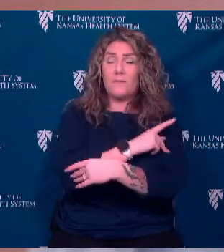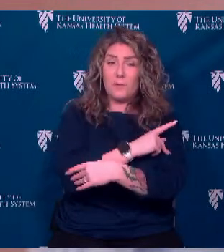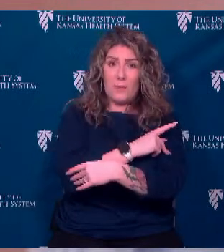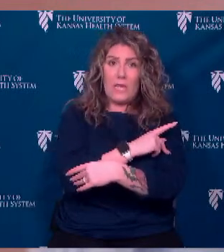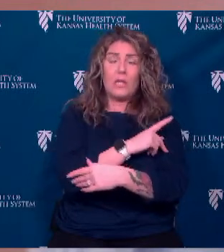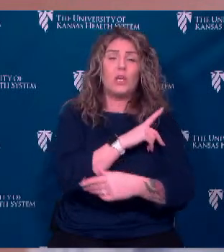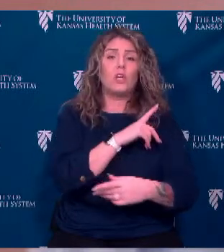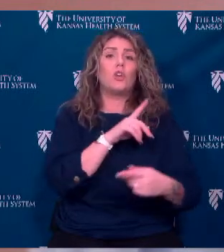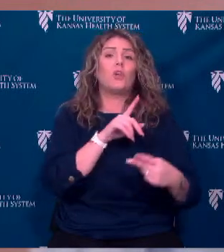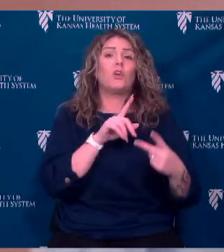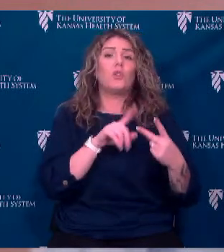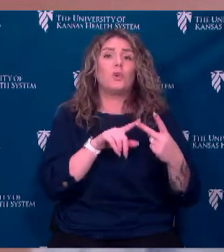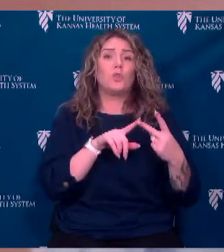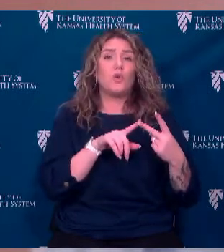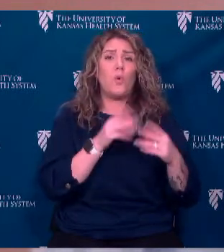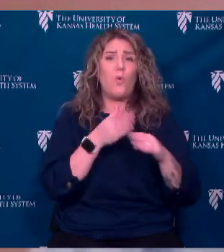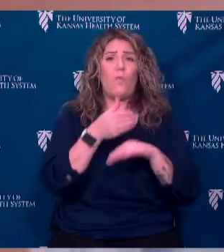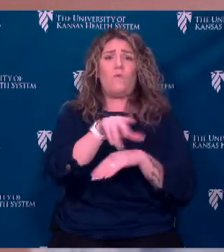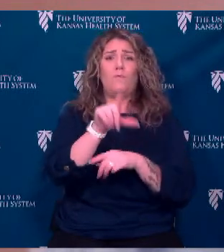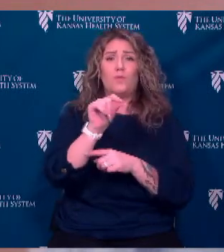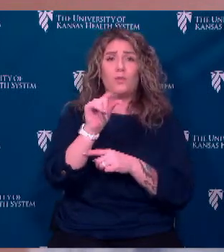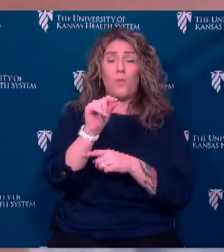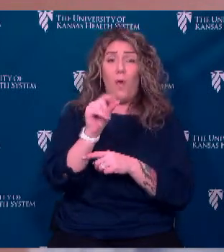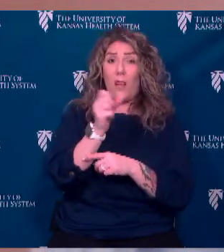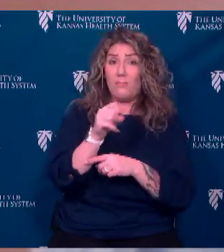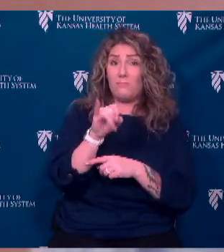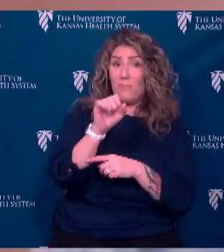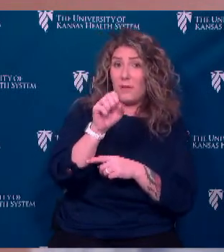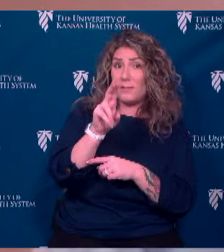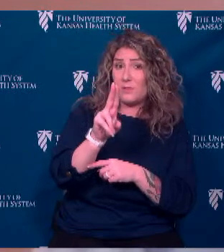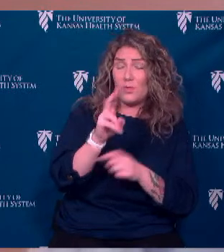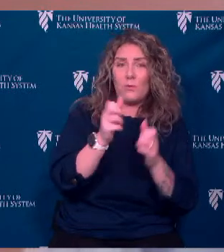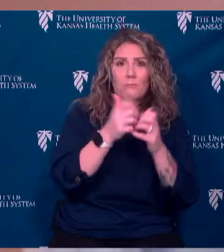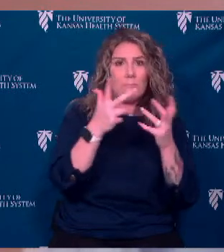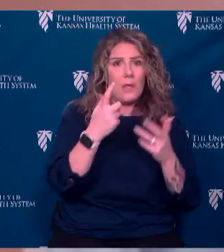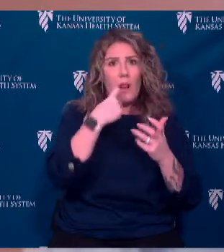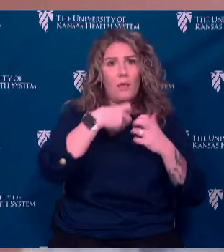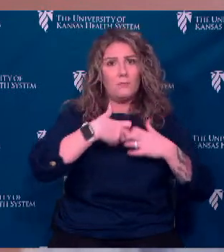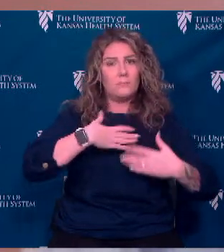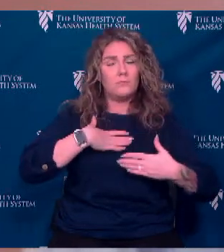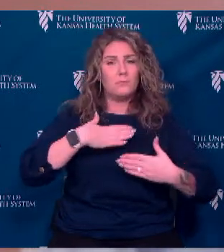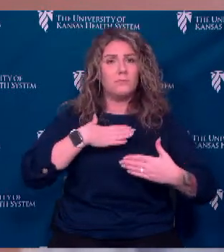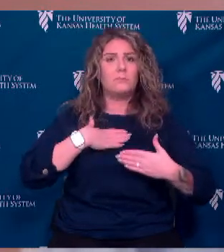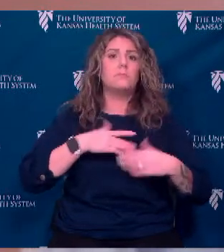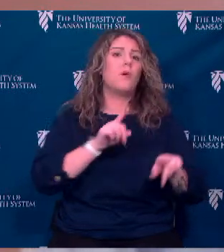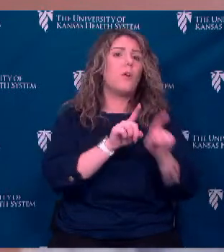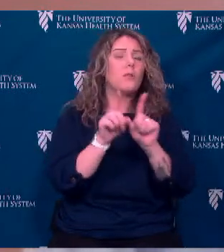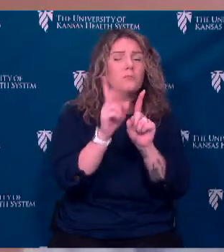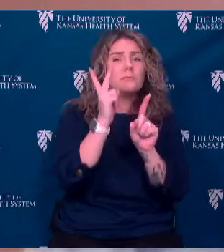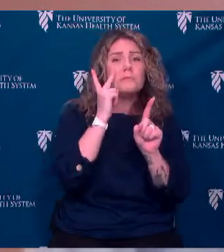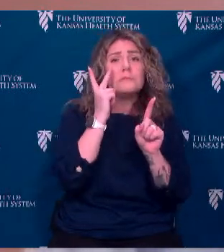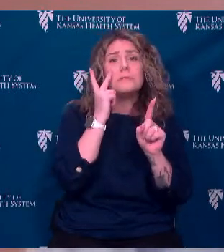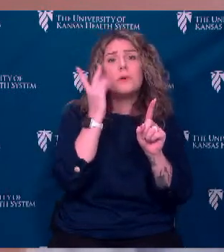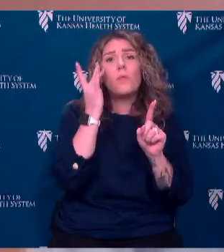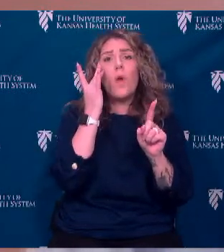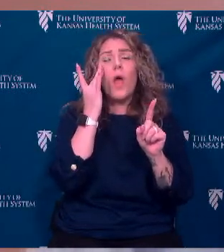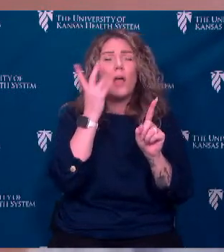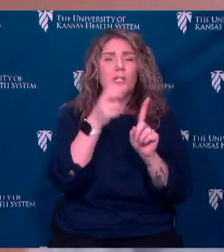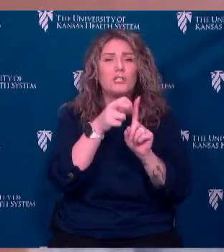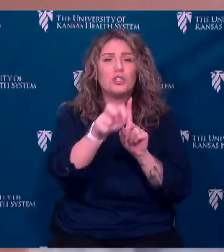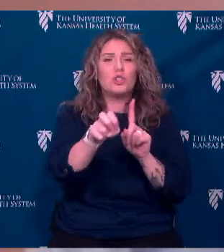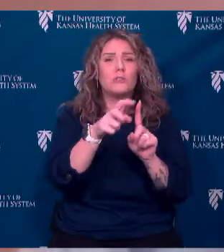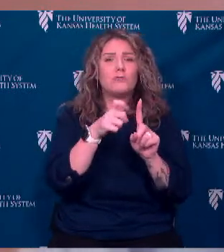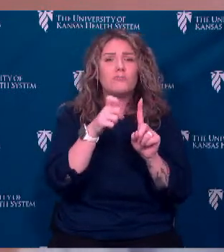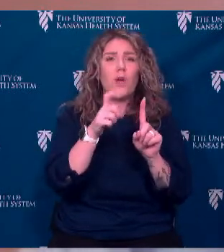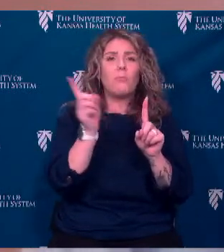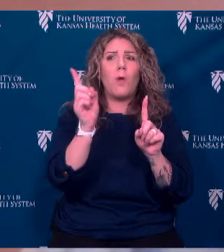over 20 of those are in the ICU, many of them ventilated. And we're seeing that because of transfers from the